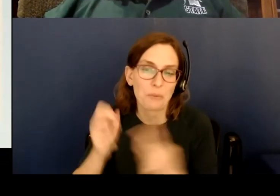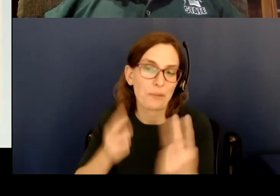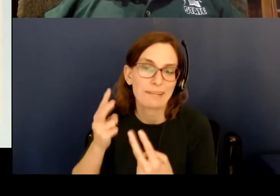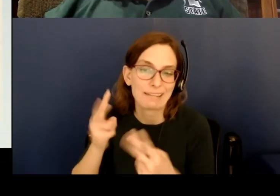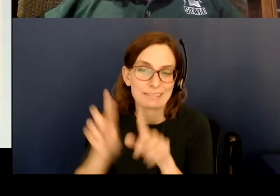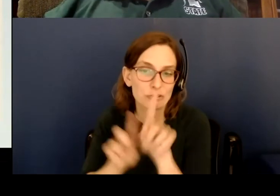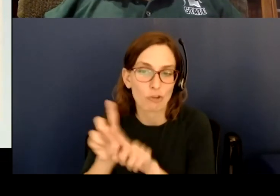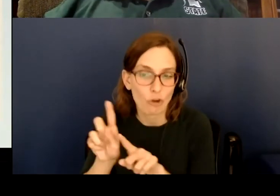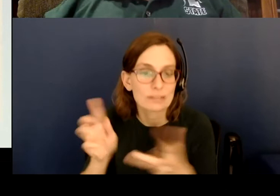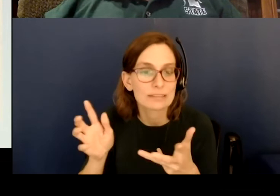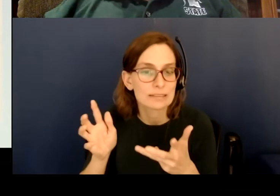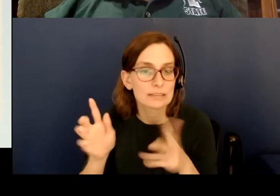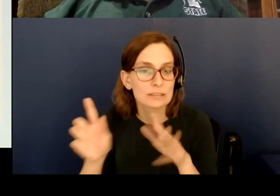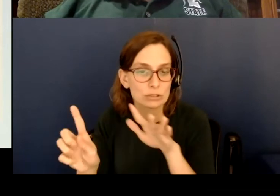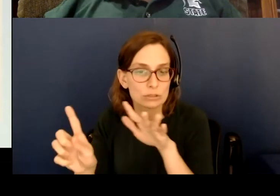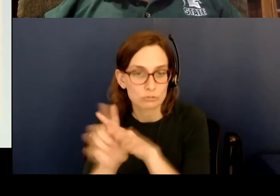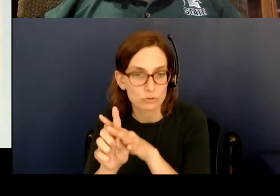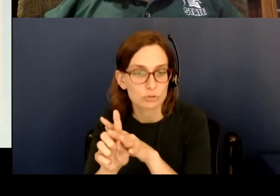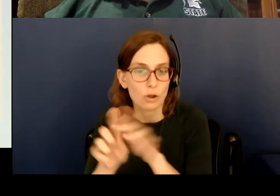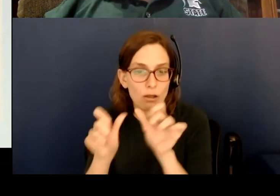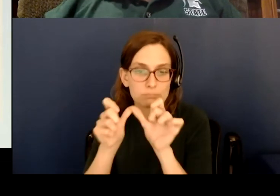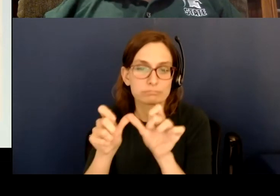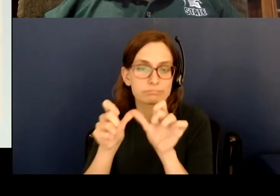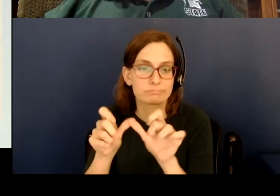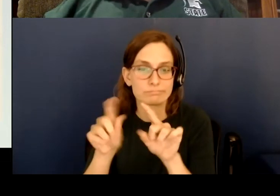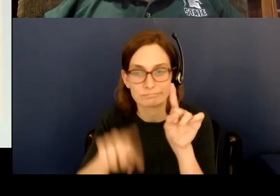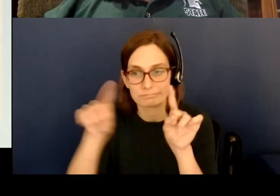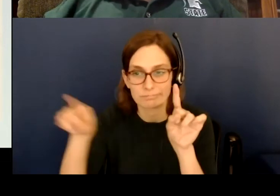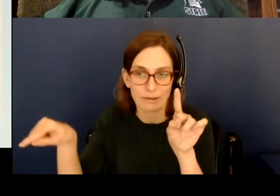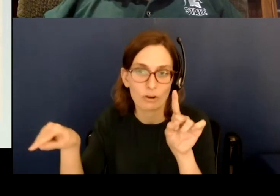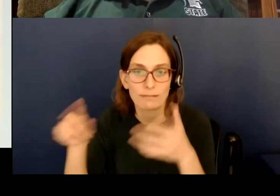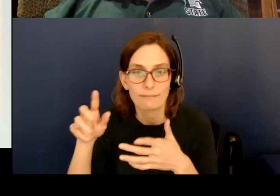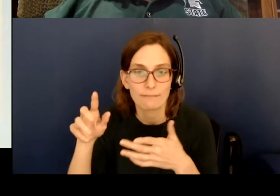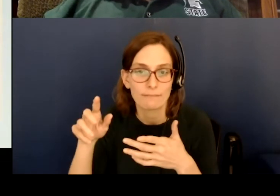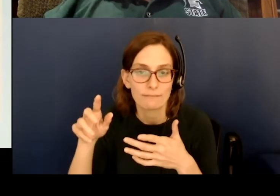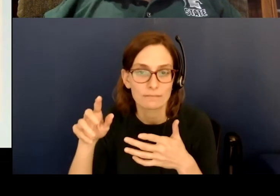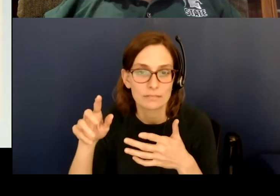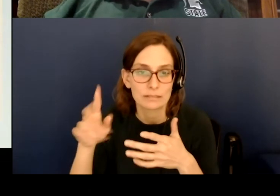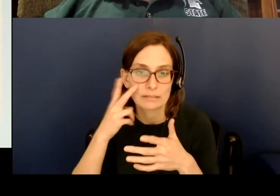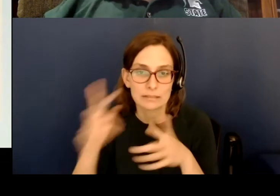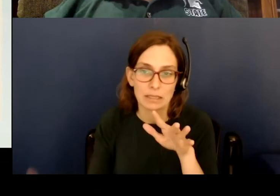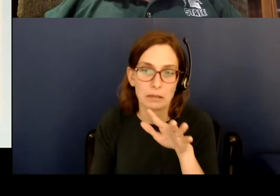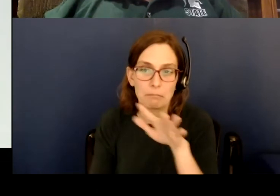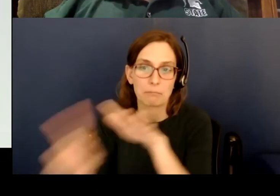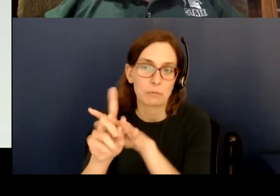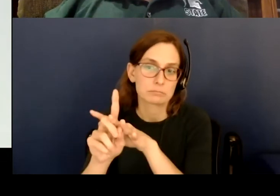been actually shown to be long-term myriad variables, which were only seen once or twice.